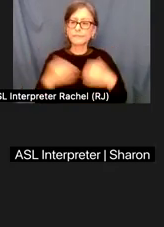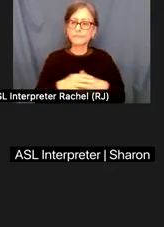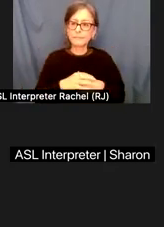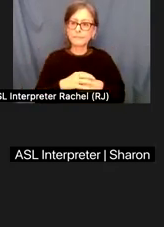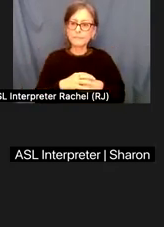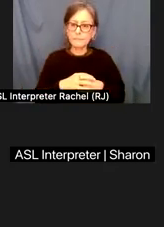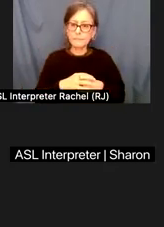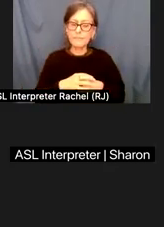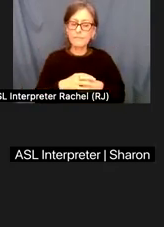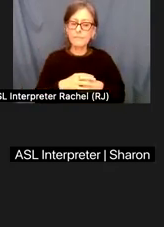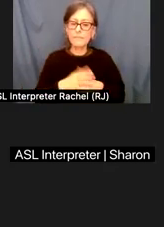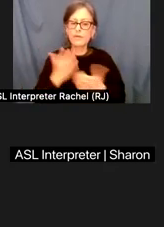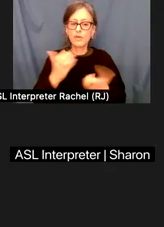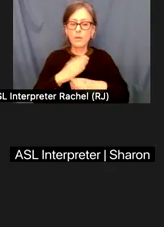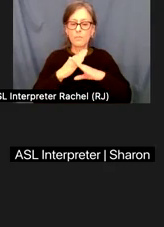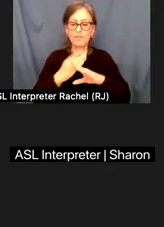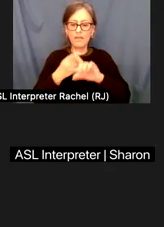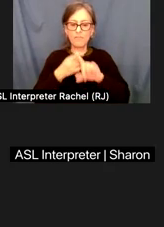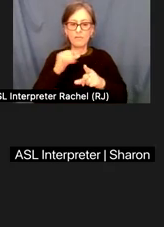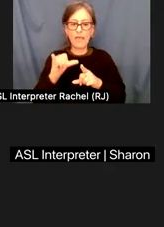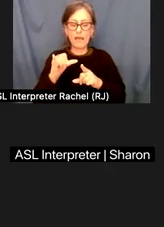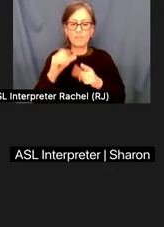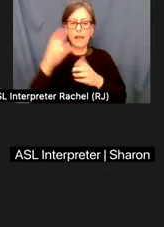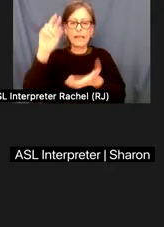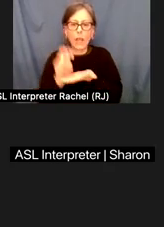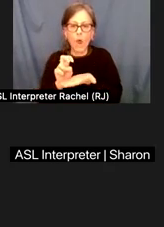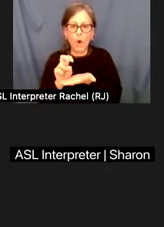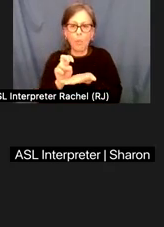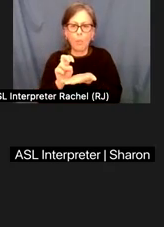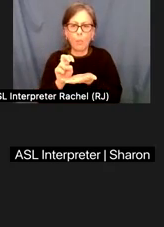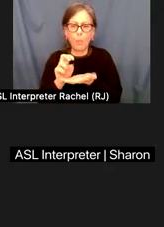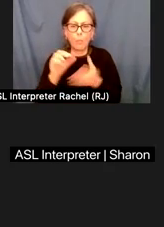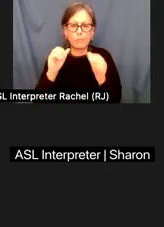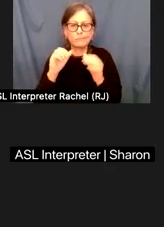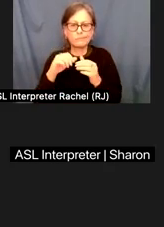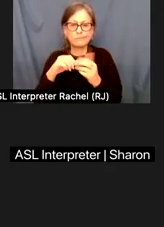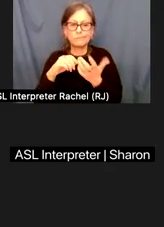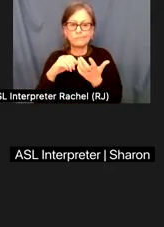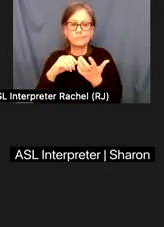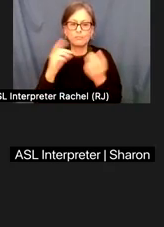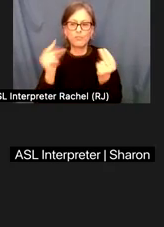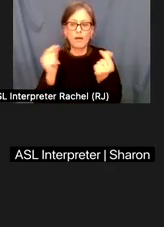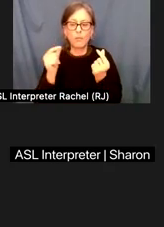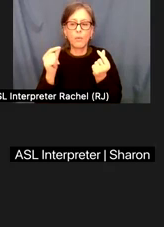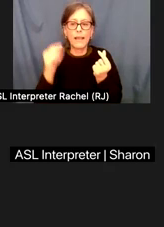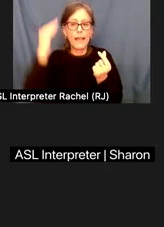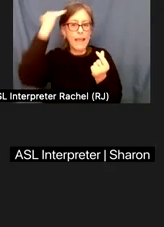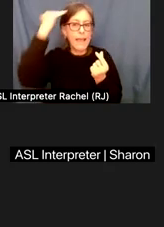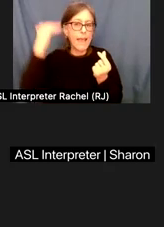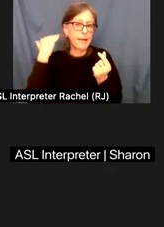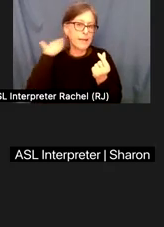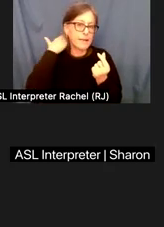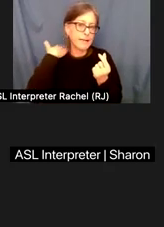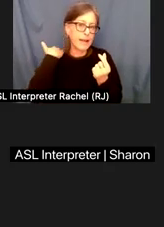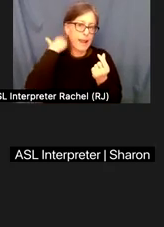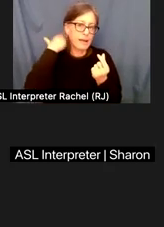So you want to prevent injuries from that alone by getting down low. You want to be right away, cover your head and neck as best you can,